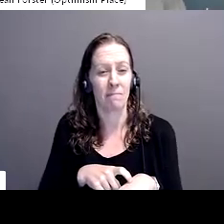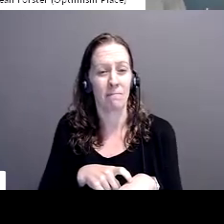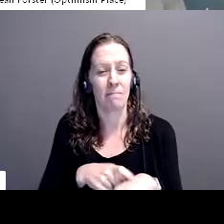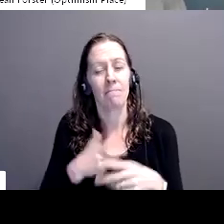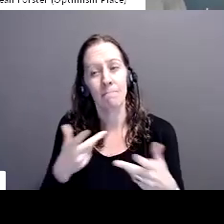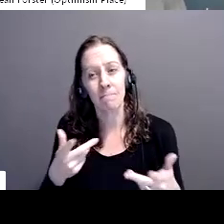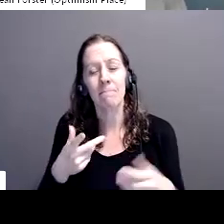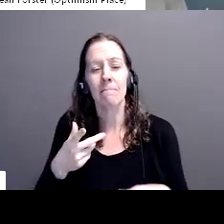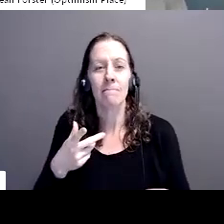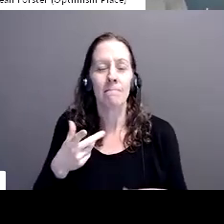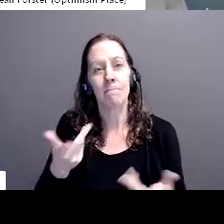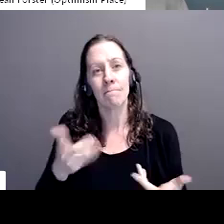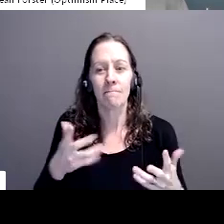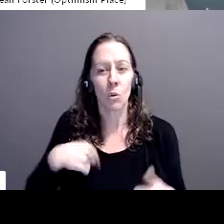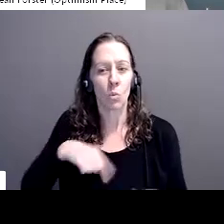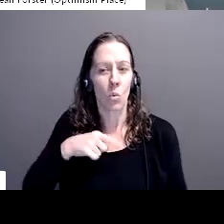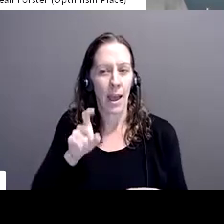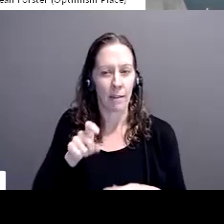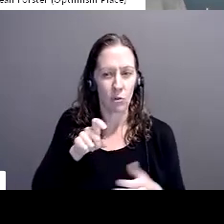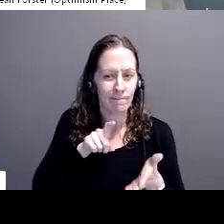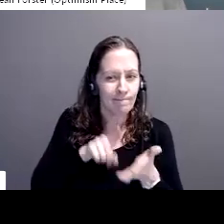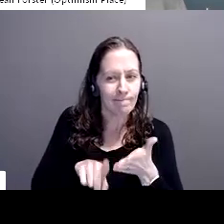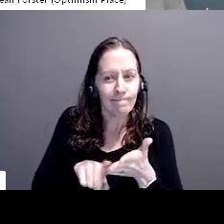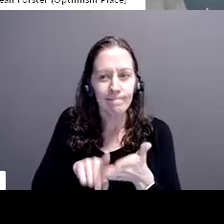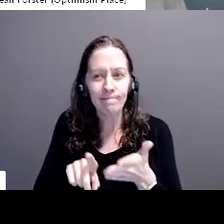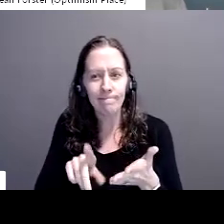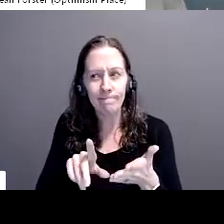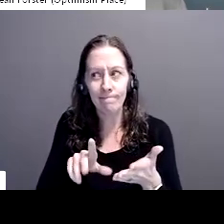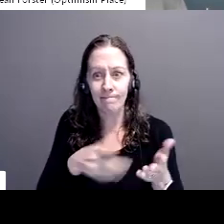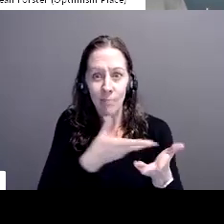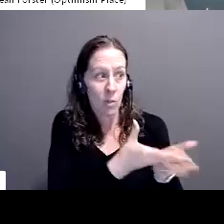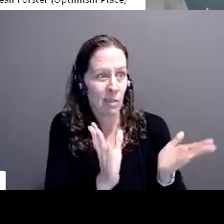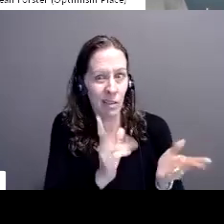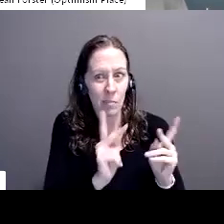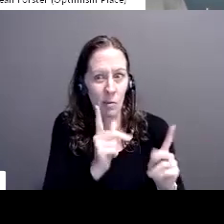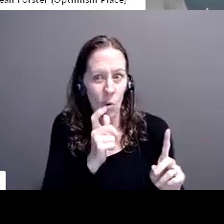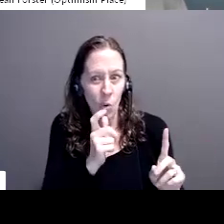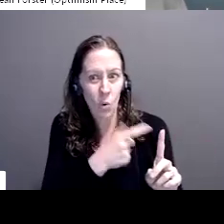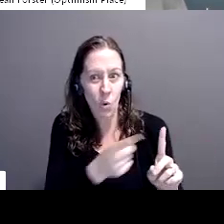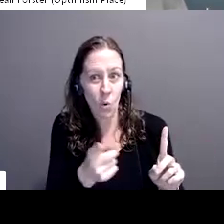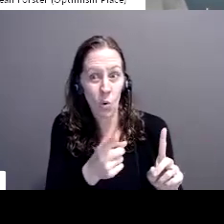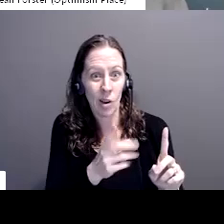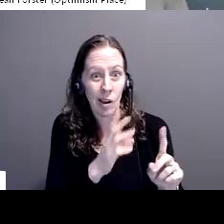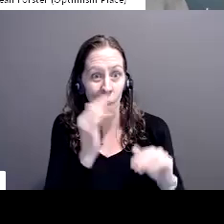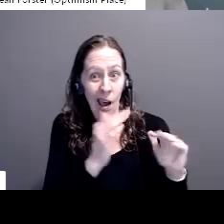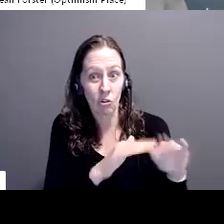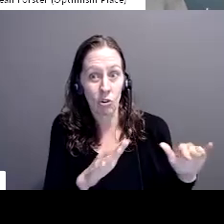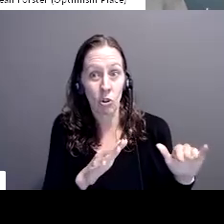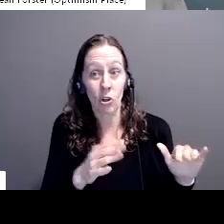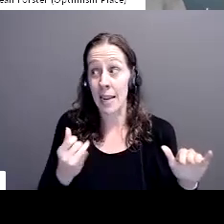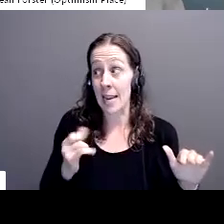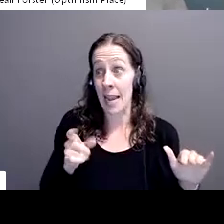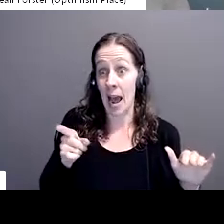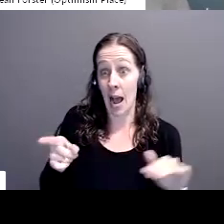of a detective to find out, who are these people? It is now that the relationship has